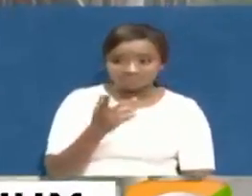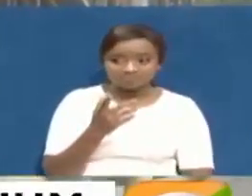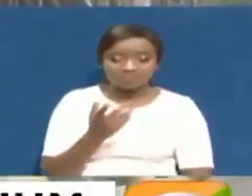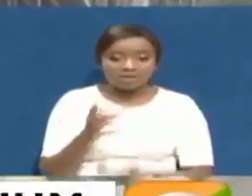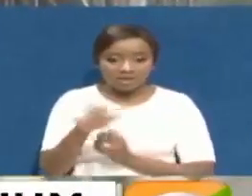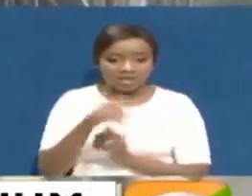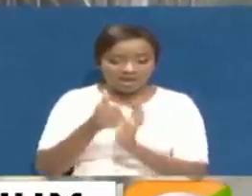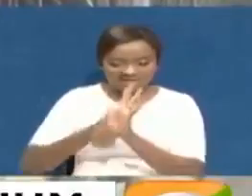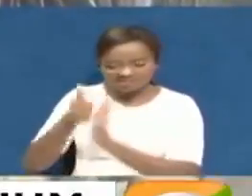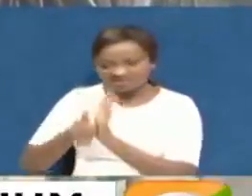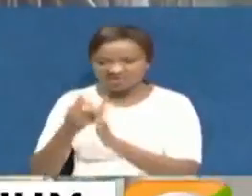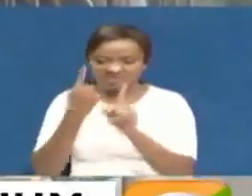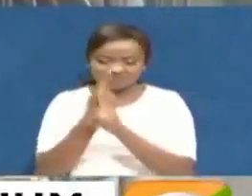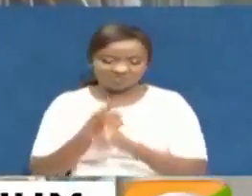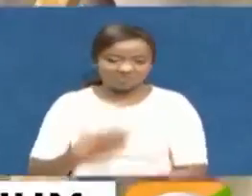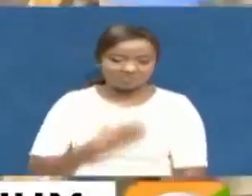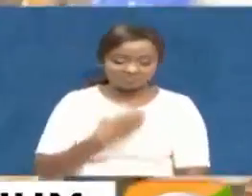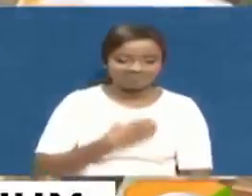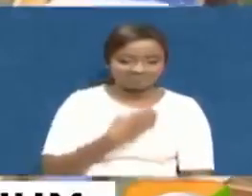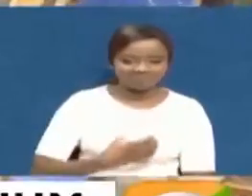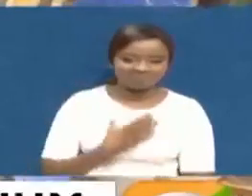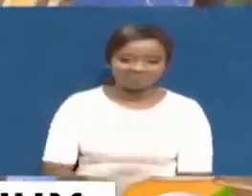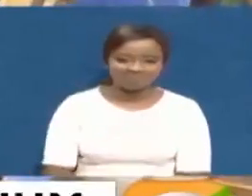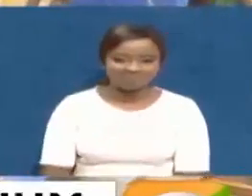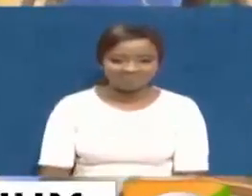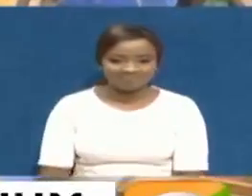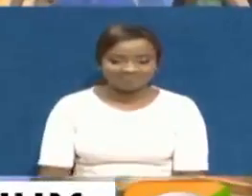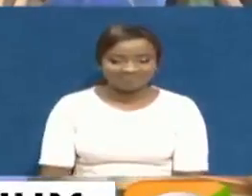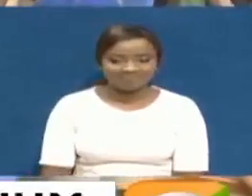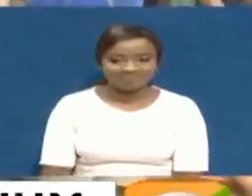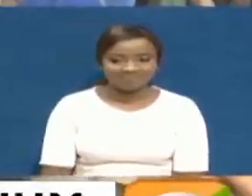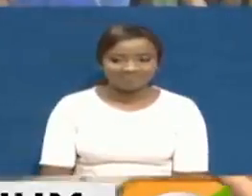railway station, among other facilities.